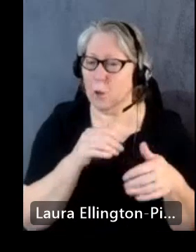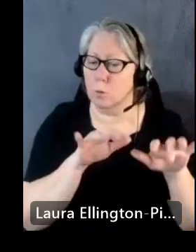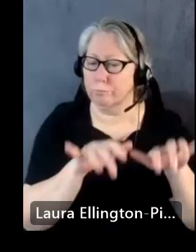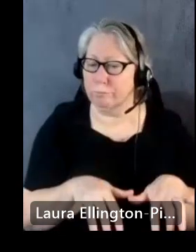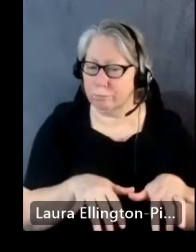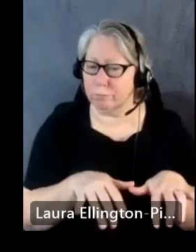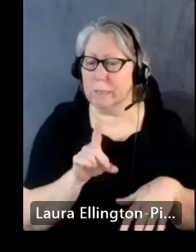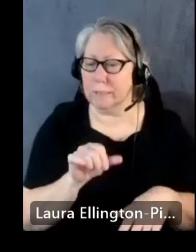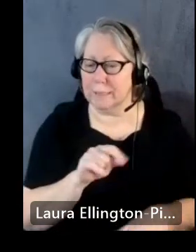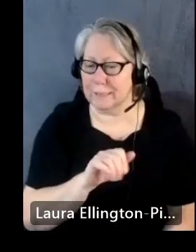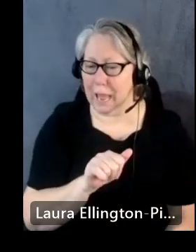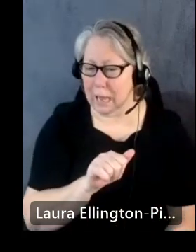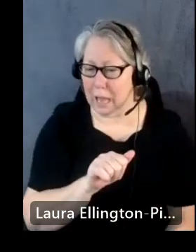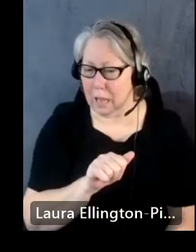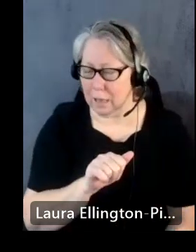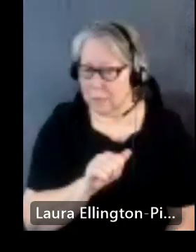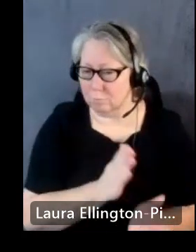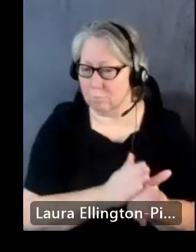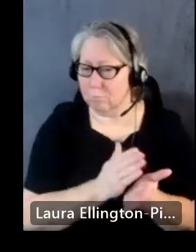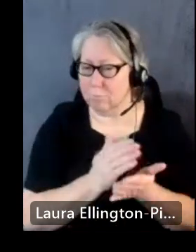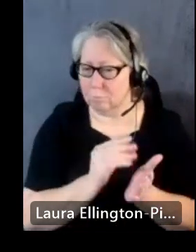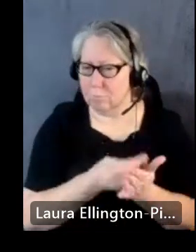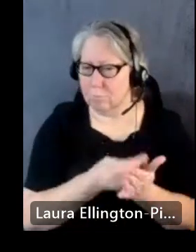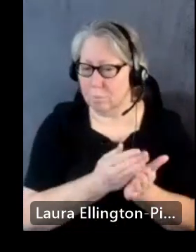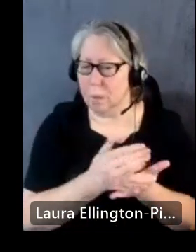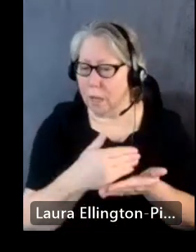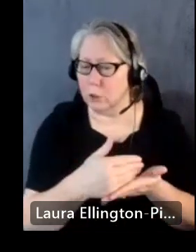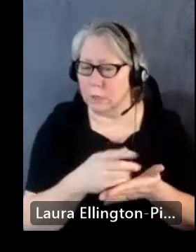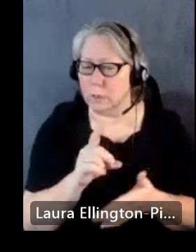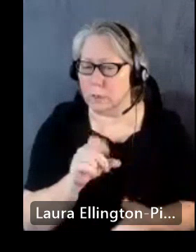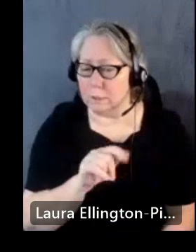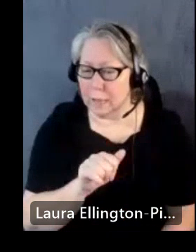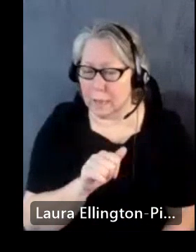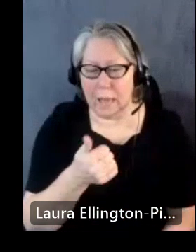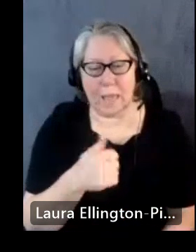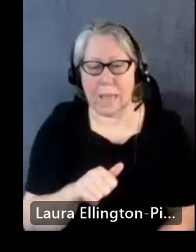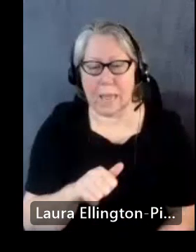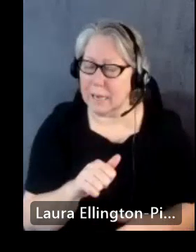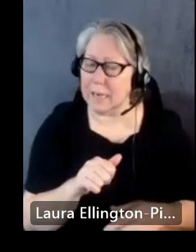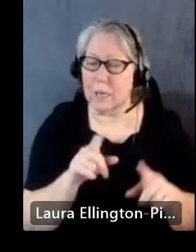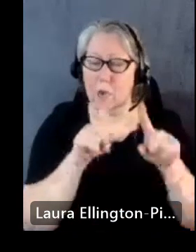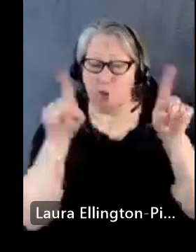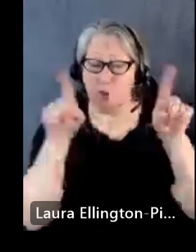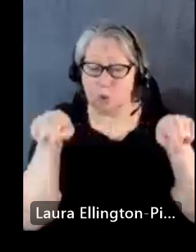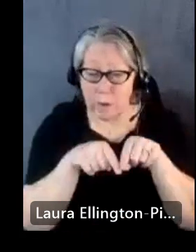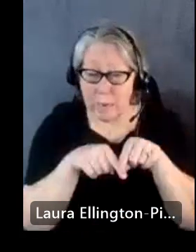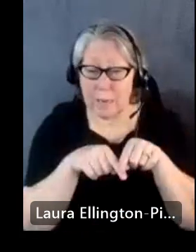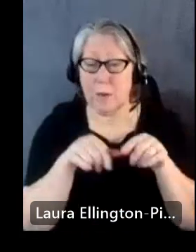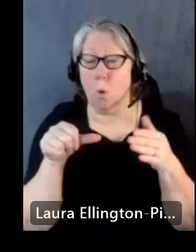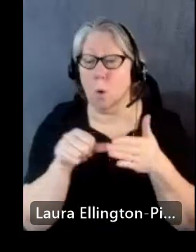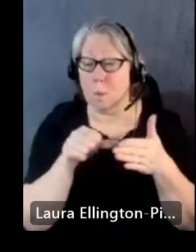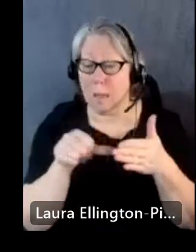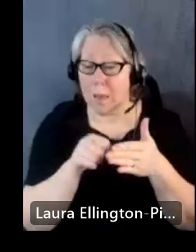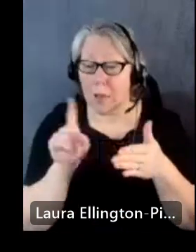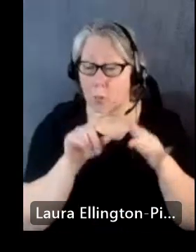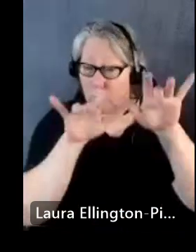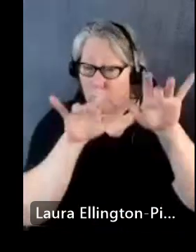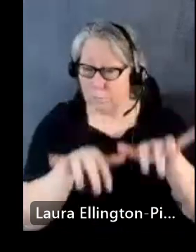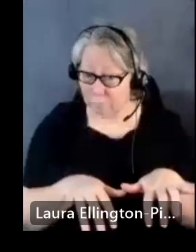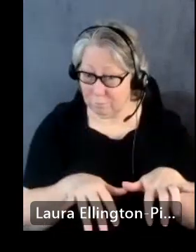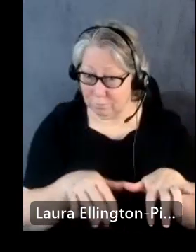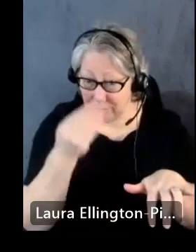in BFM. So basically any screen or page in BFM where you can actually enter data, that's called a